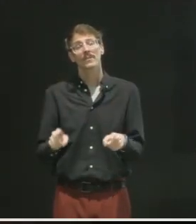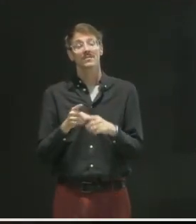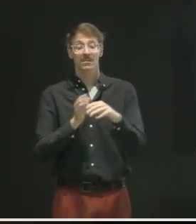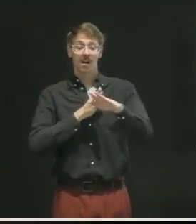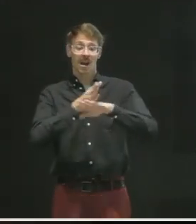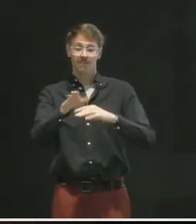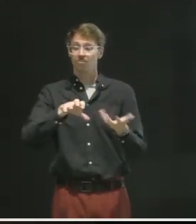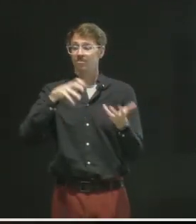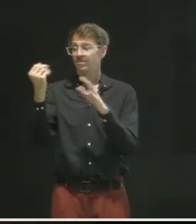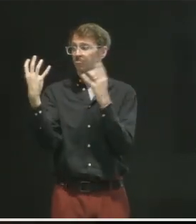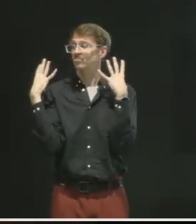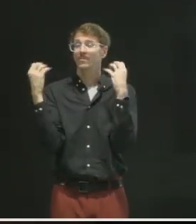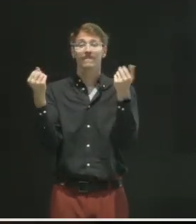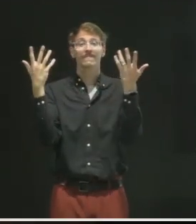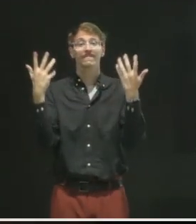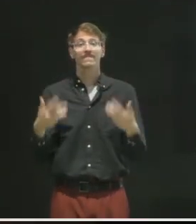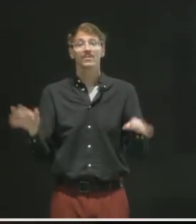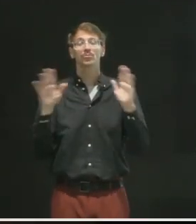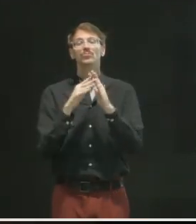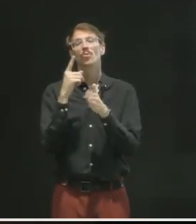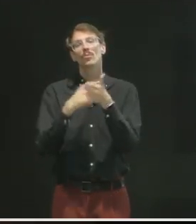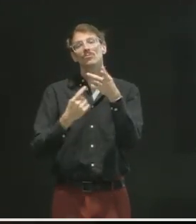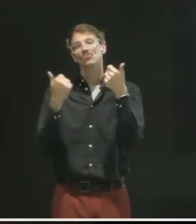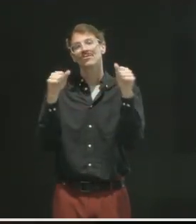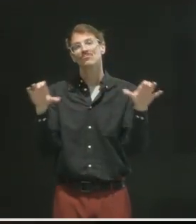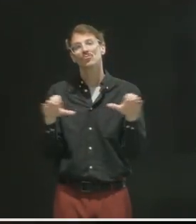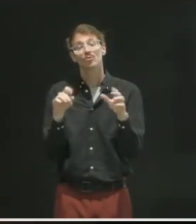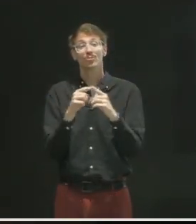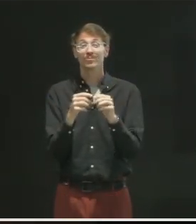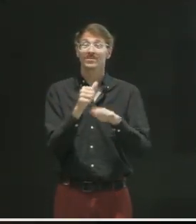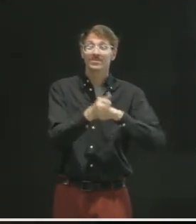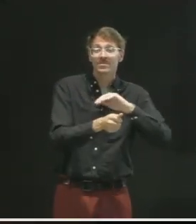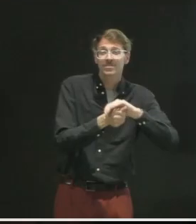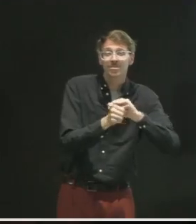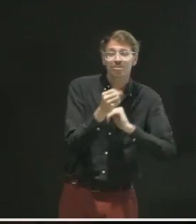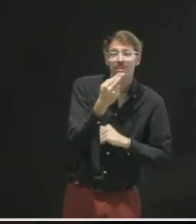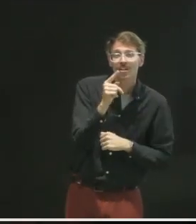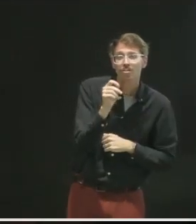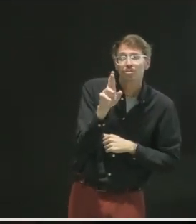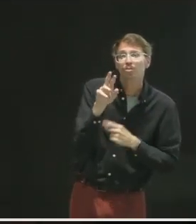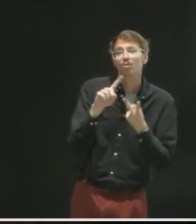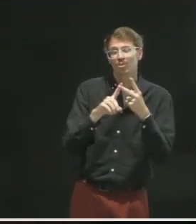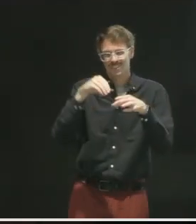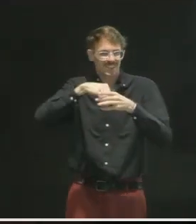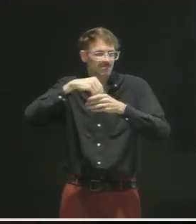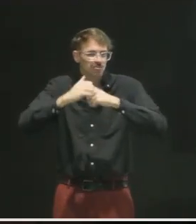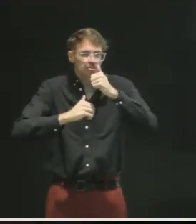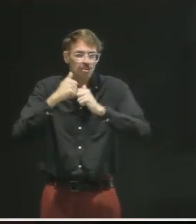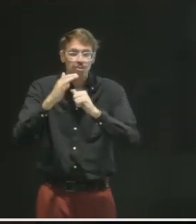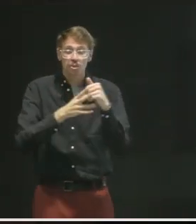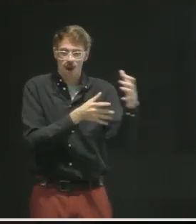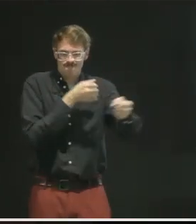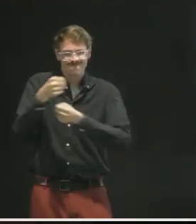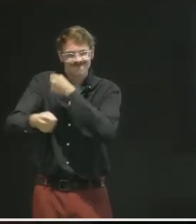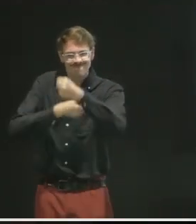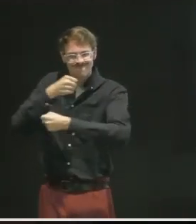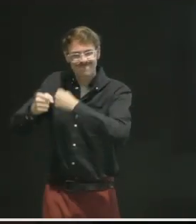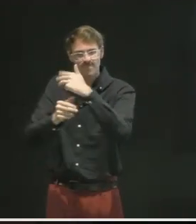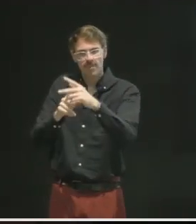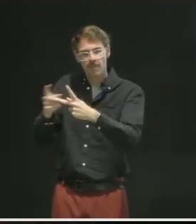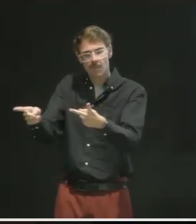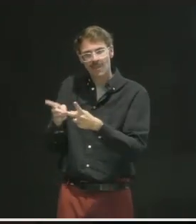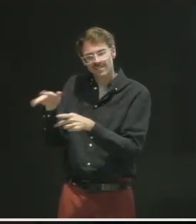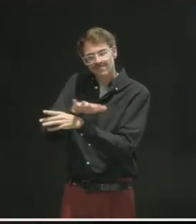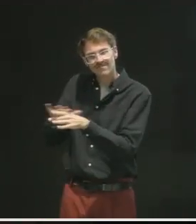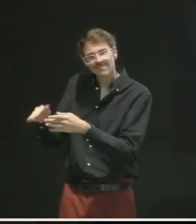a recovery, what we're trying to do, our shelters, our infrastructures, getting people into places that are safe,